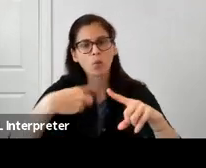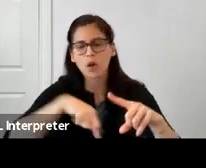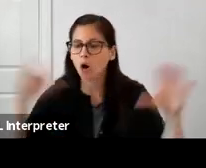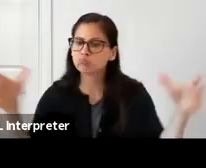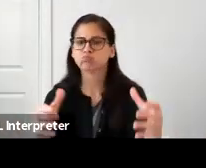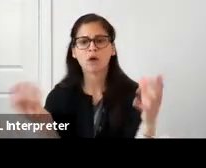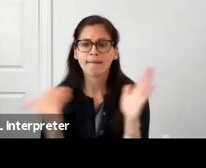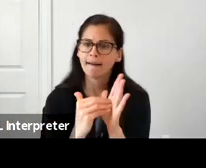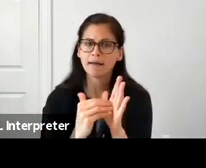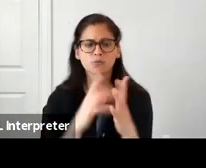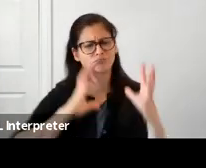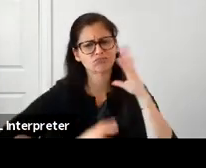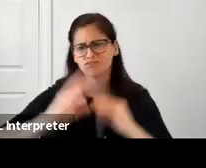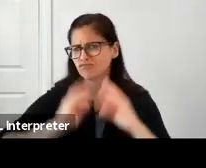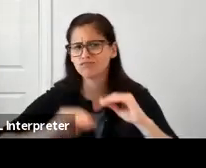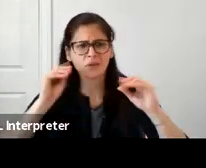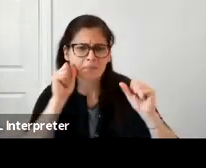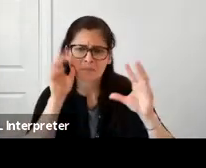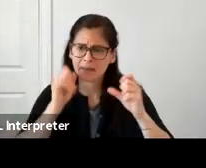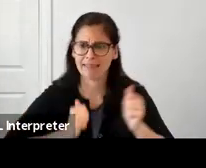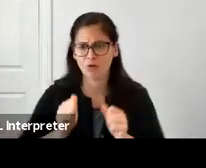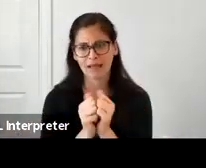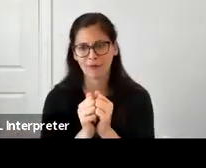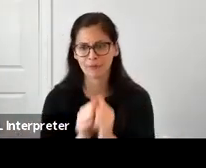to experience incredible theater together.